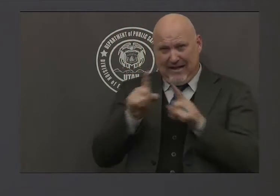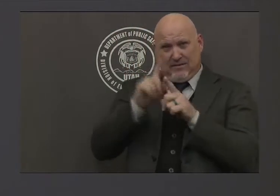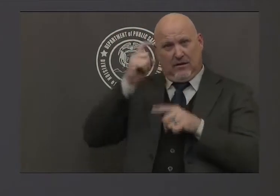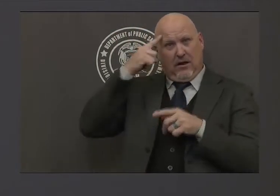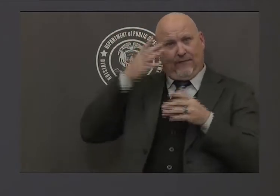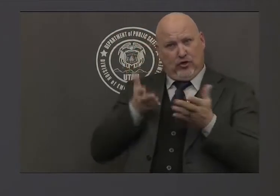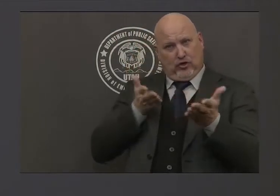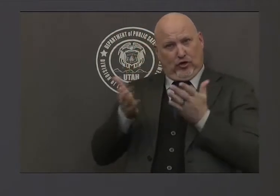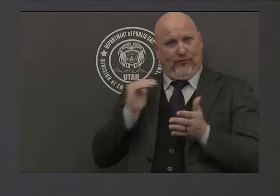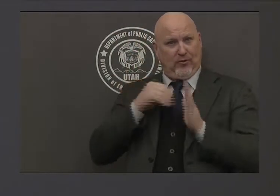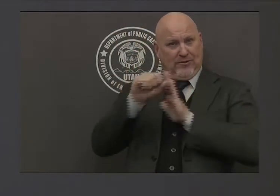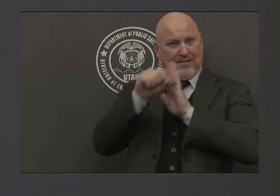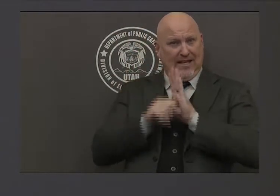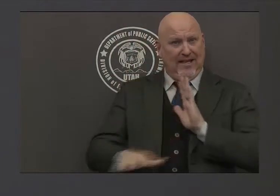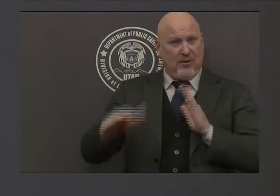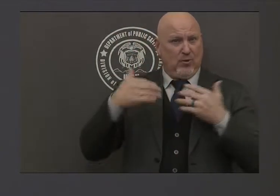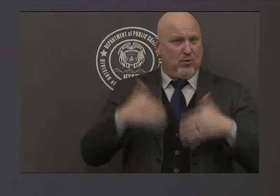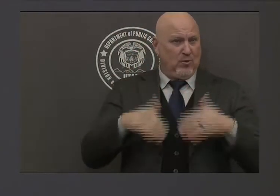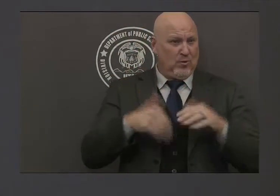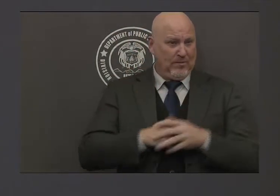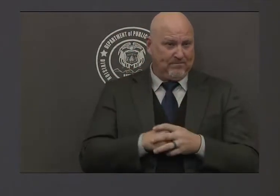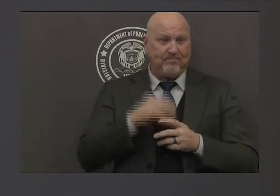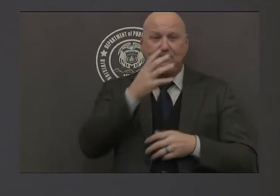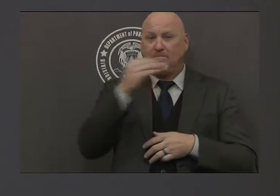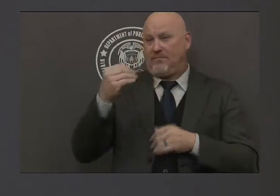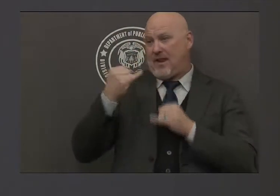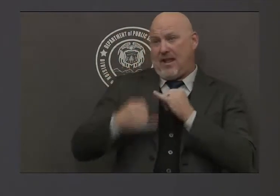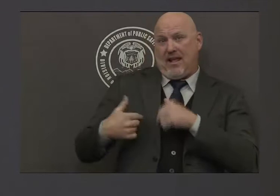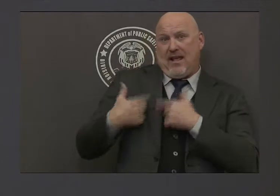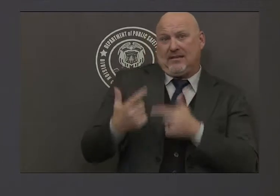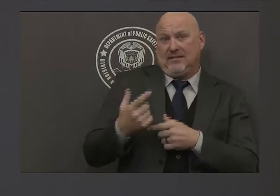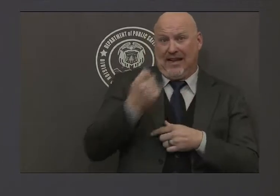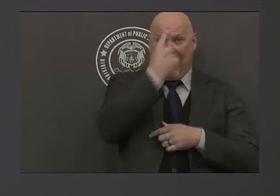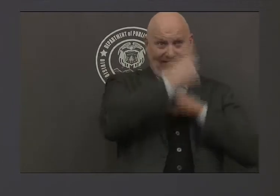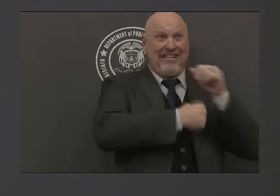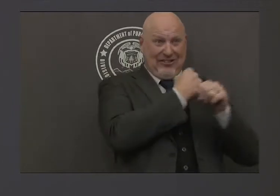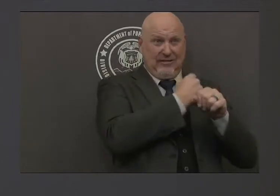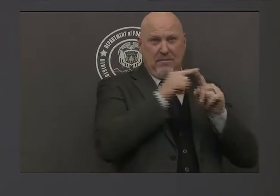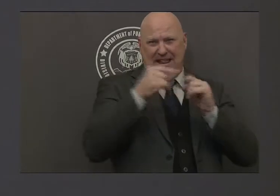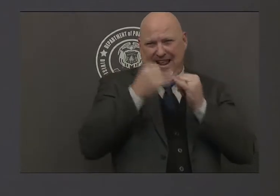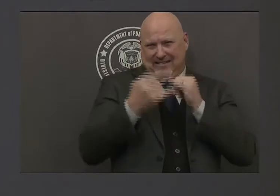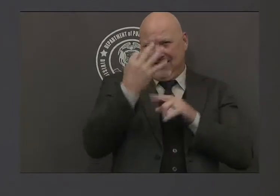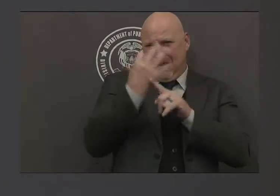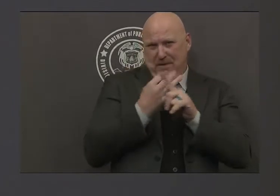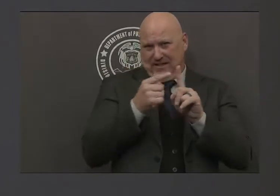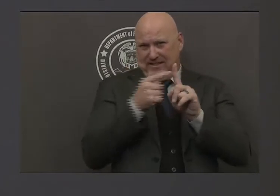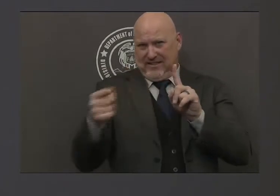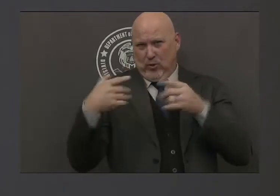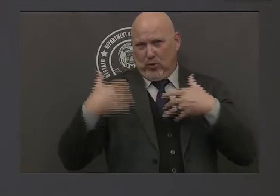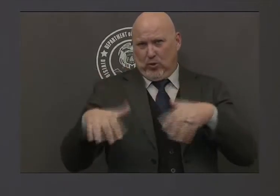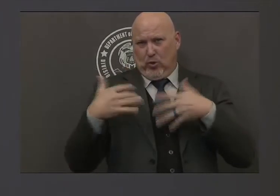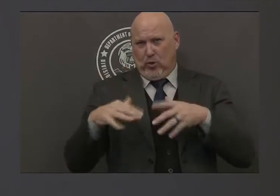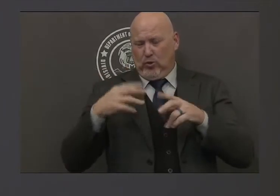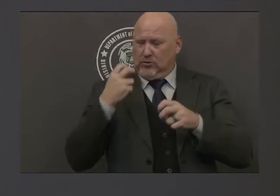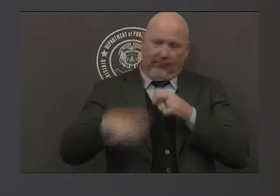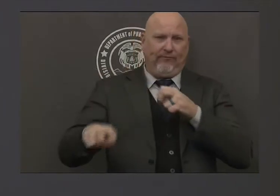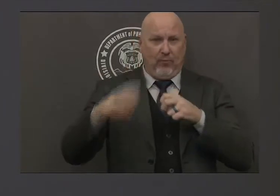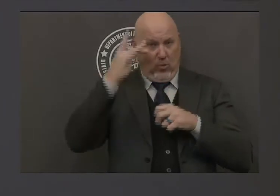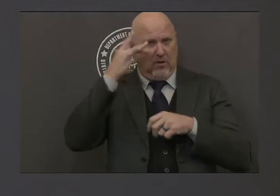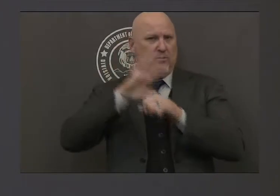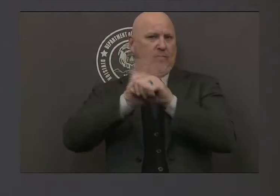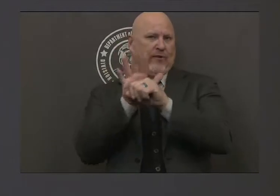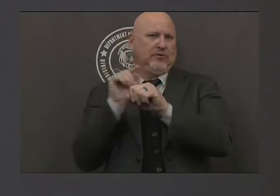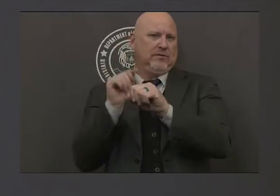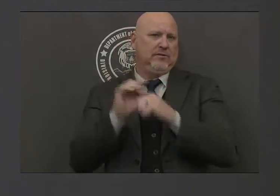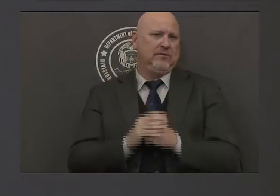months as we have gone through this terrible pandemic together. We're grateful for the wisdom and leadership, the steady hand that